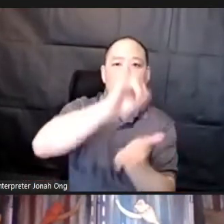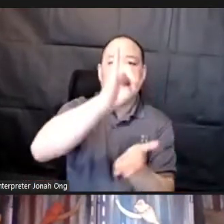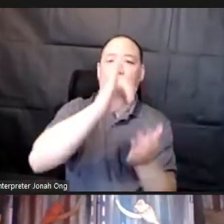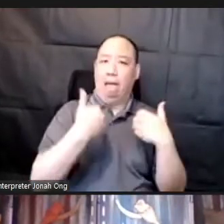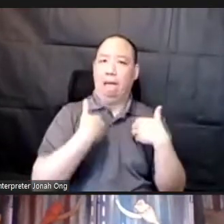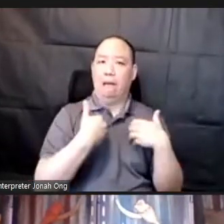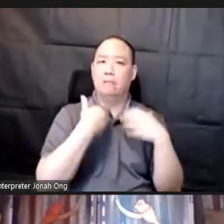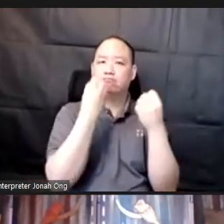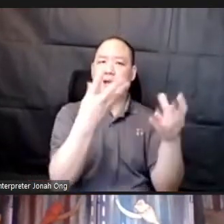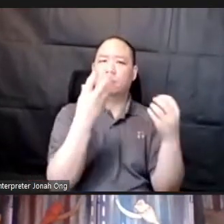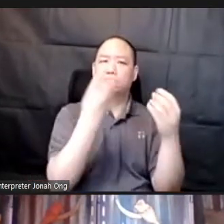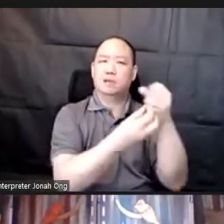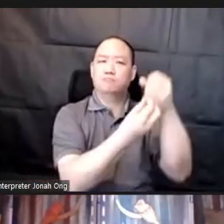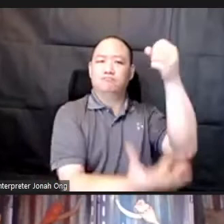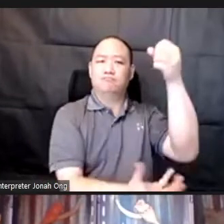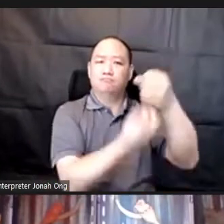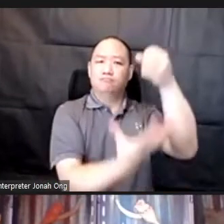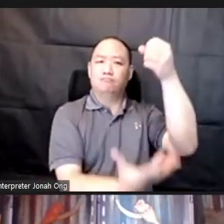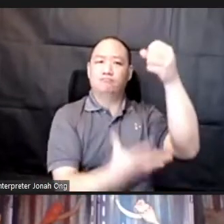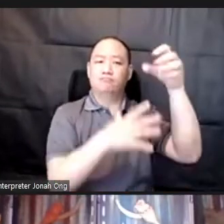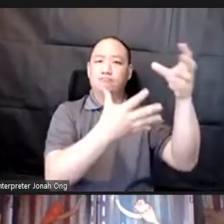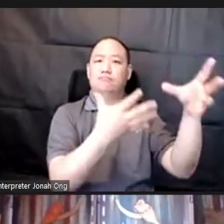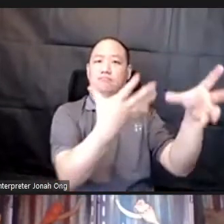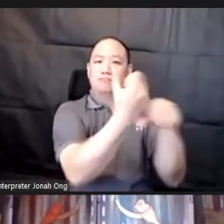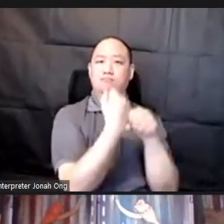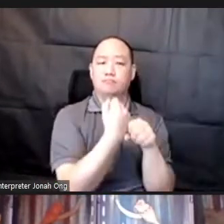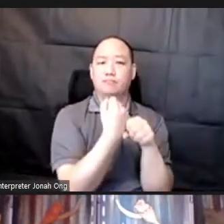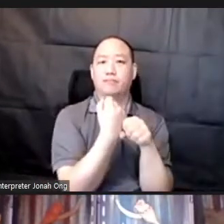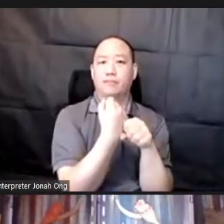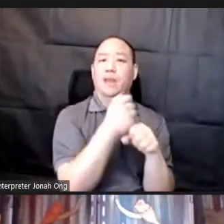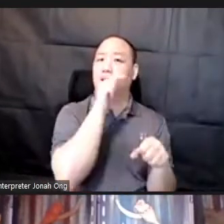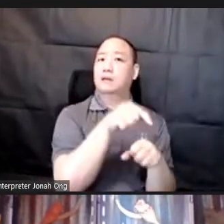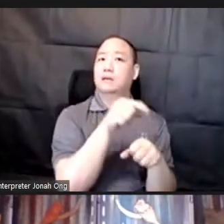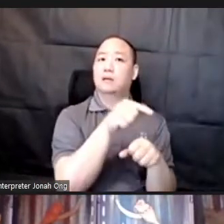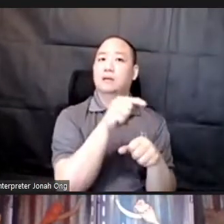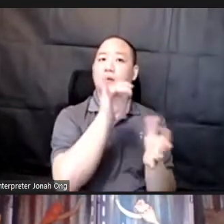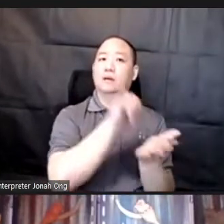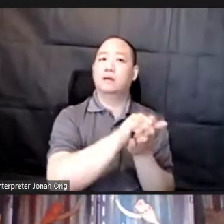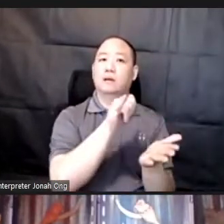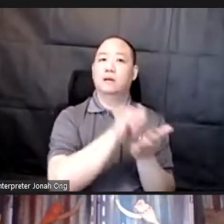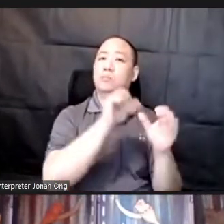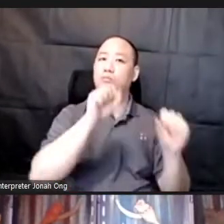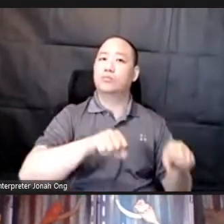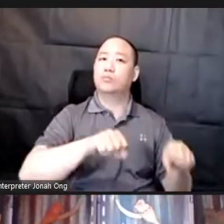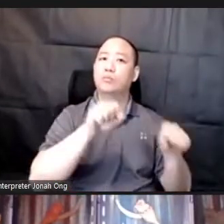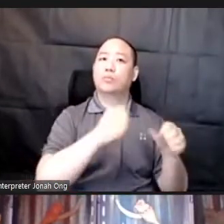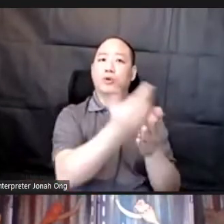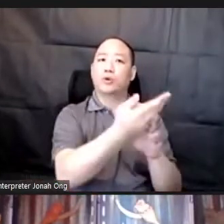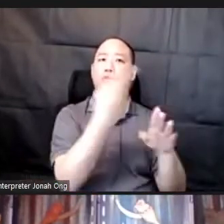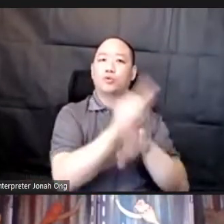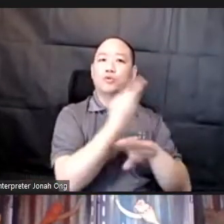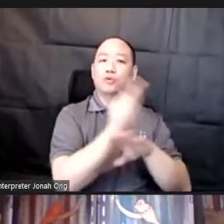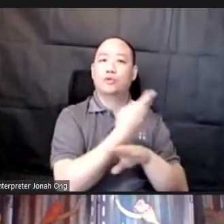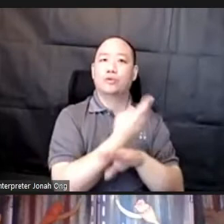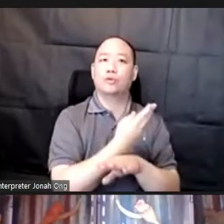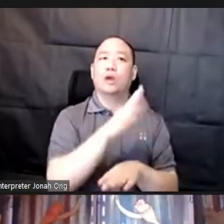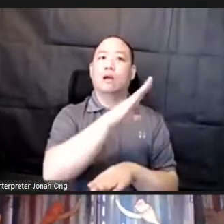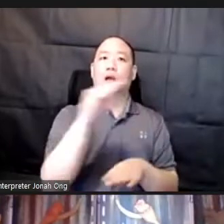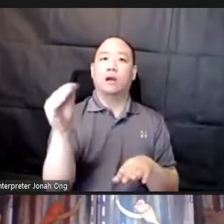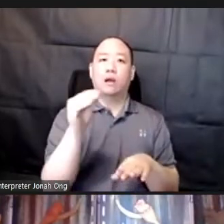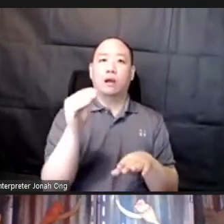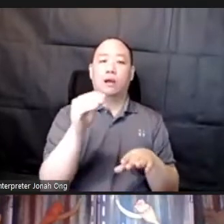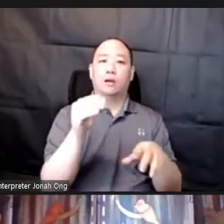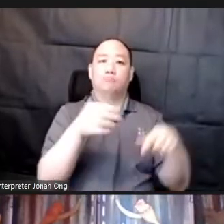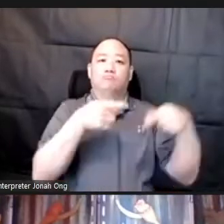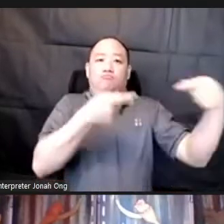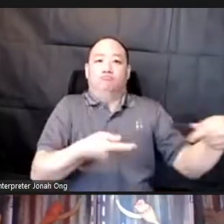well from that. And so that therefore there is contest to like how much funds are distributed, and all these things are not